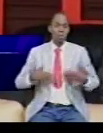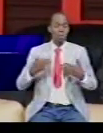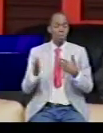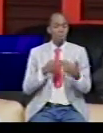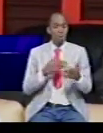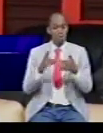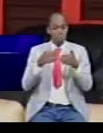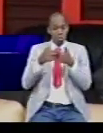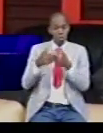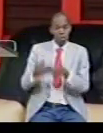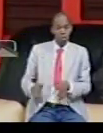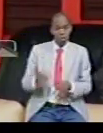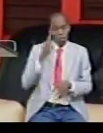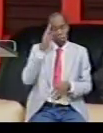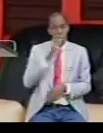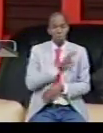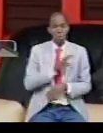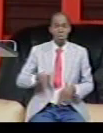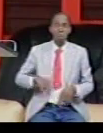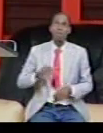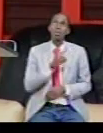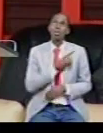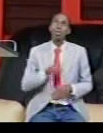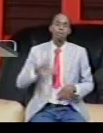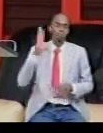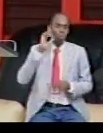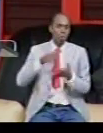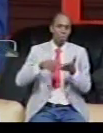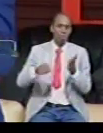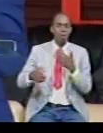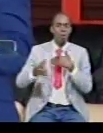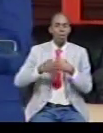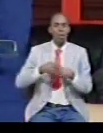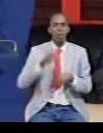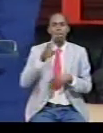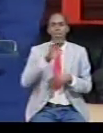the Lord will repay you